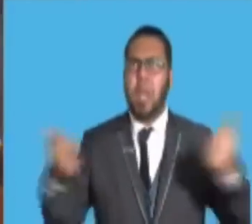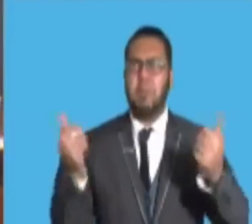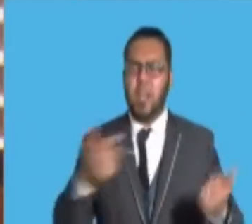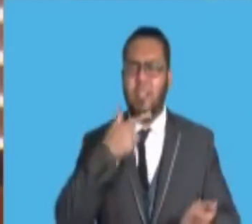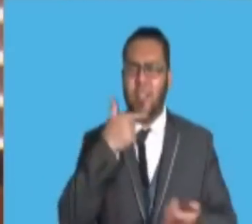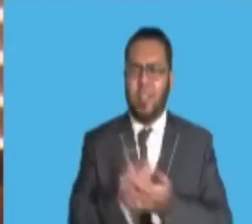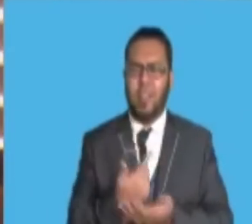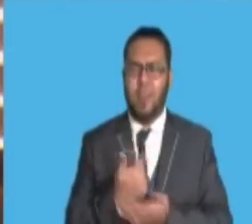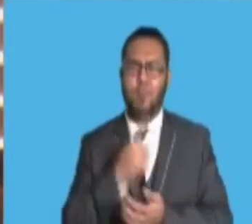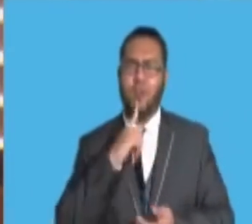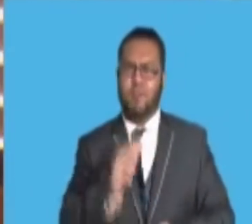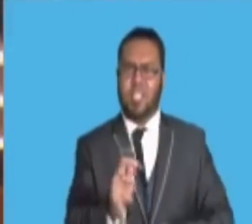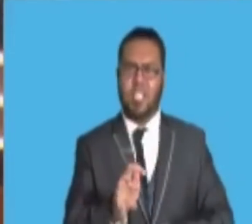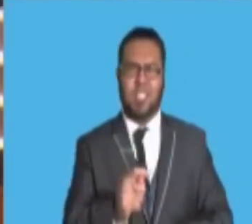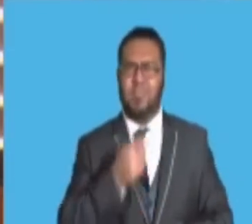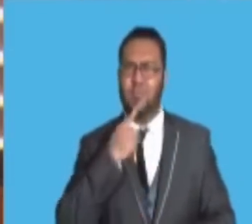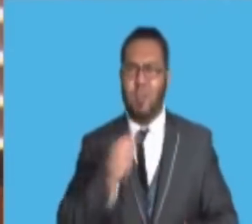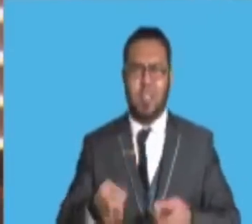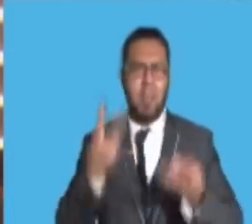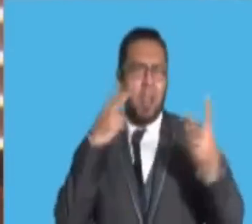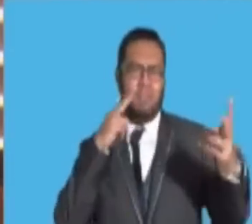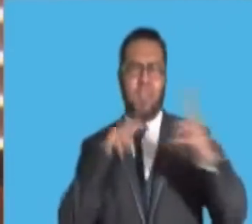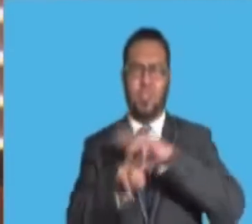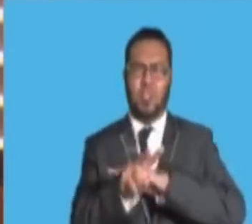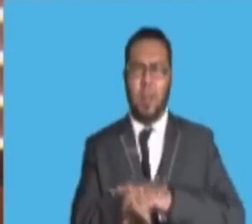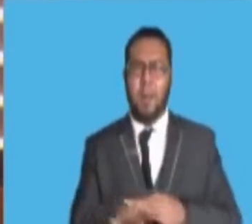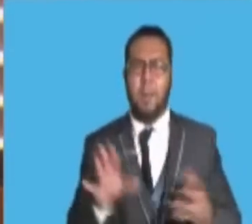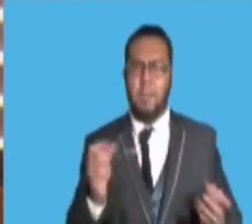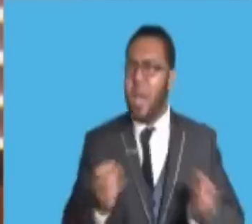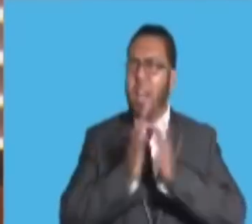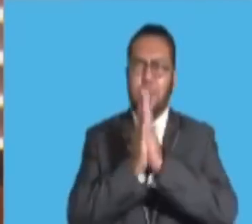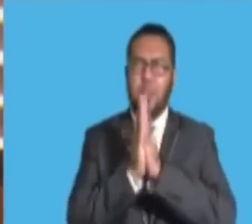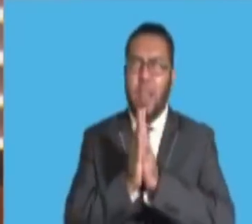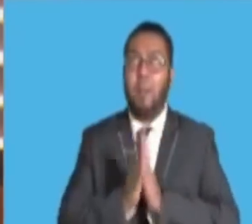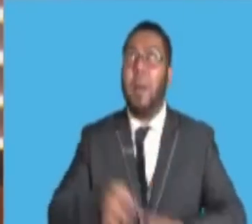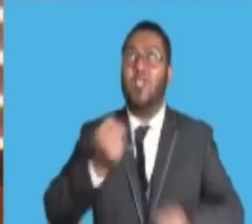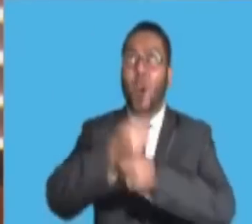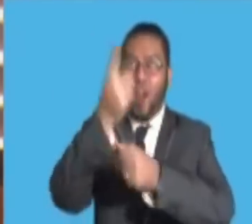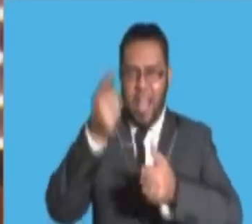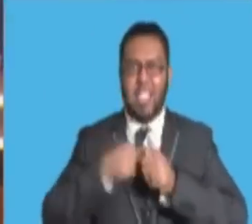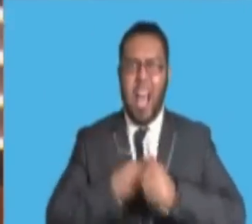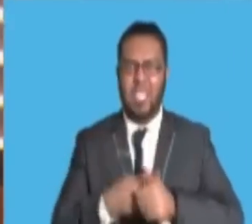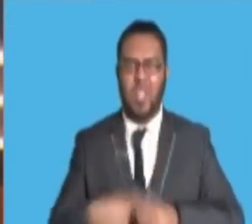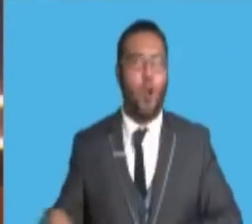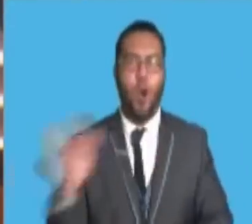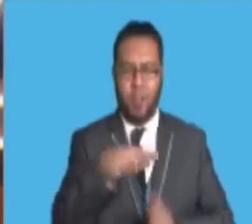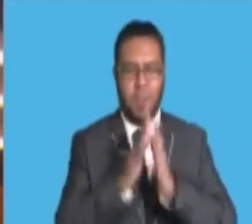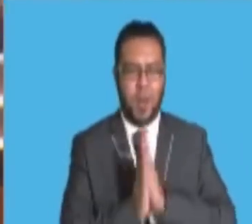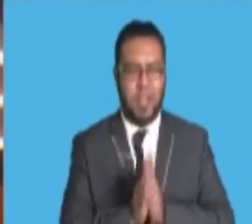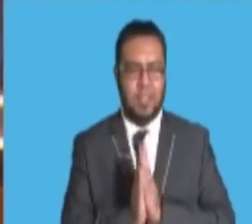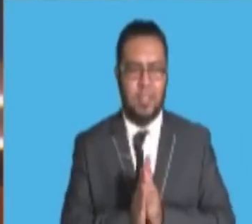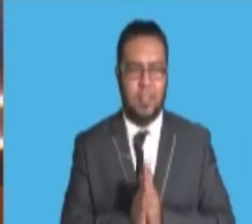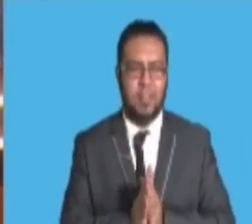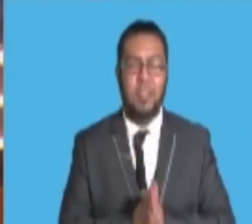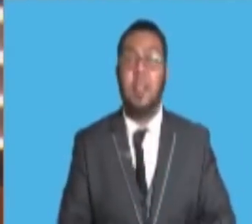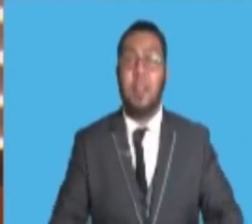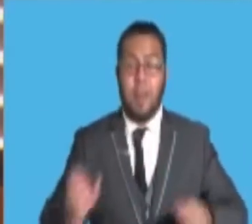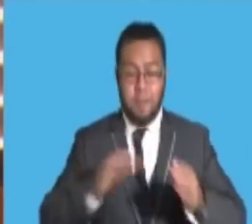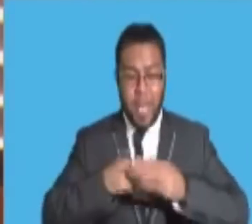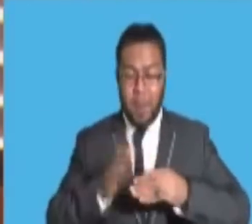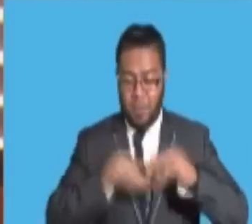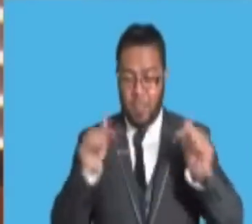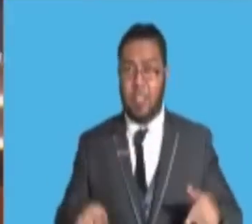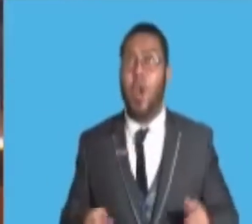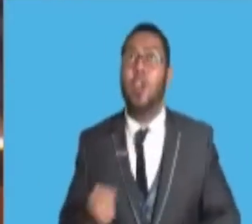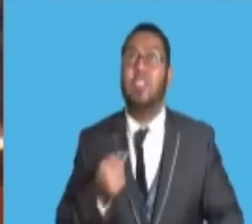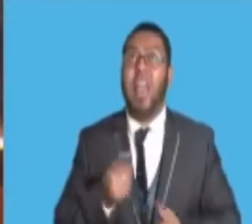There have been many visions. Many have prayed, but God has answered all the prayer. The makeup of this August house is the answer